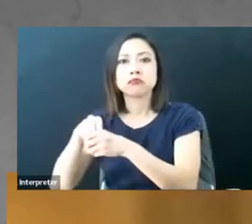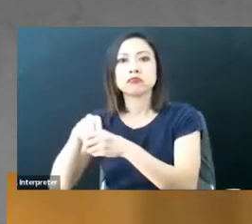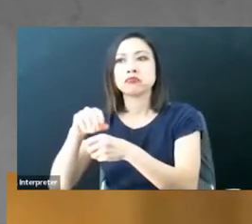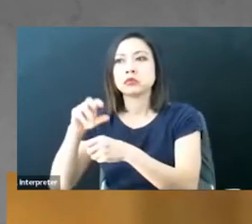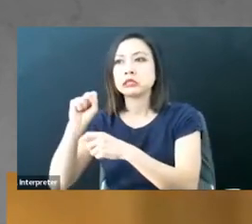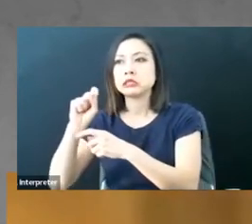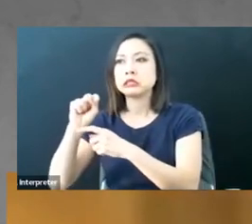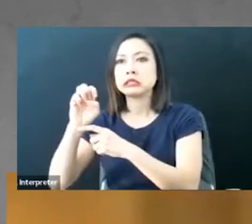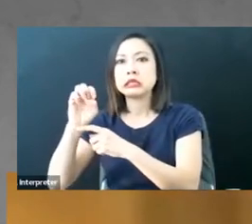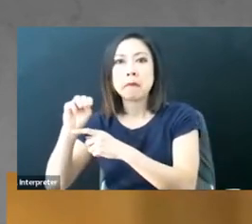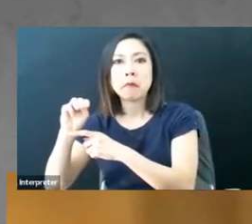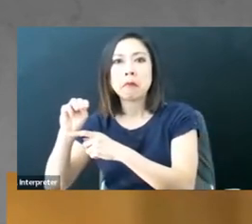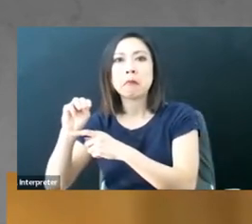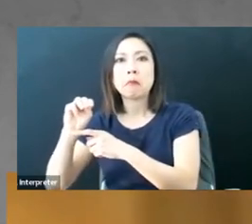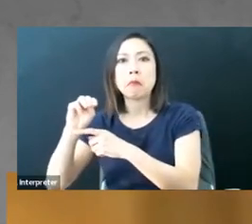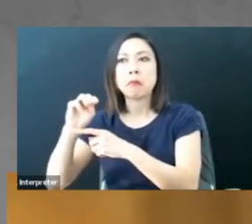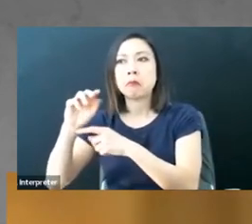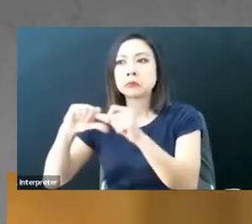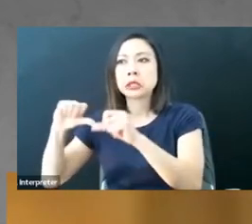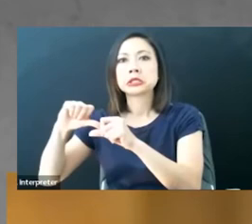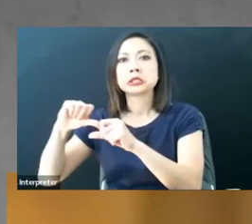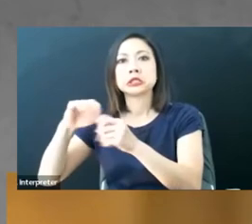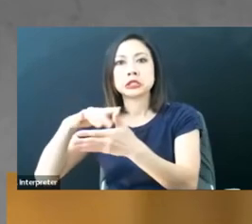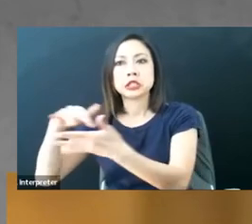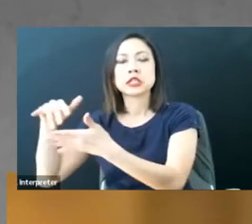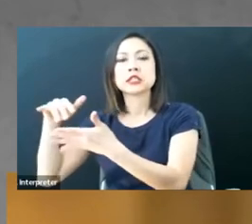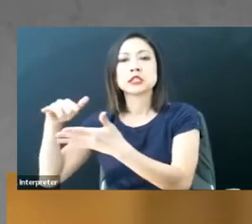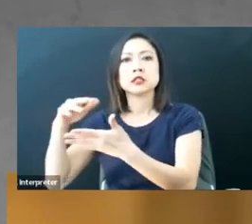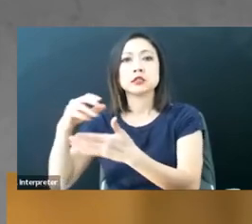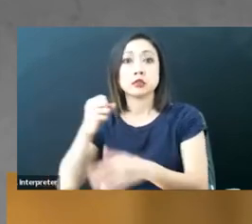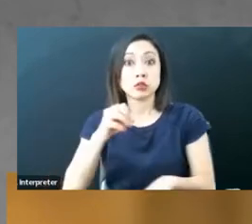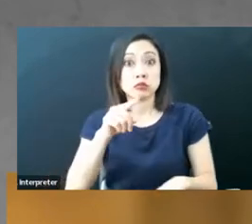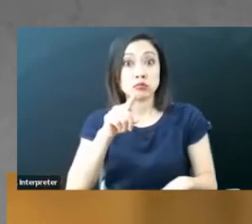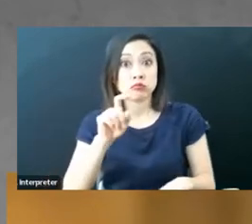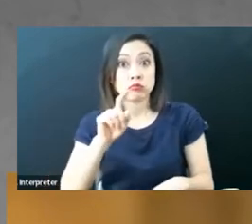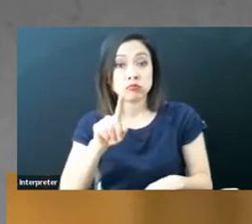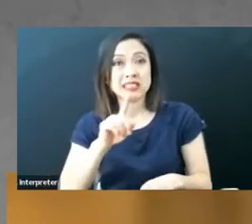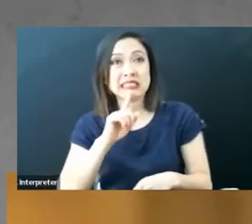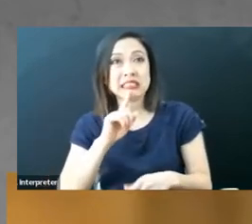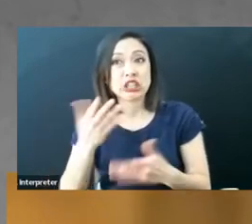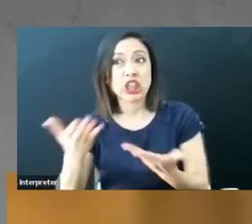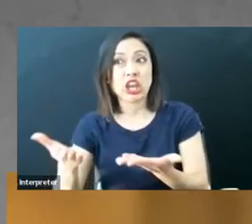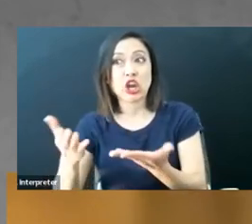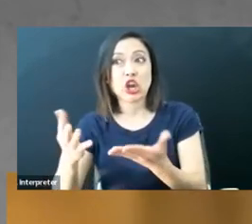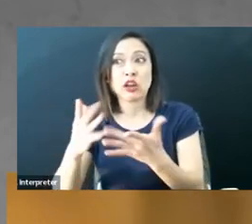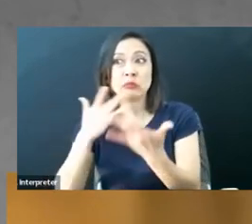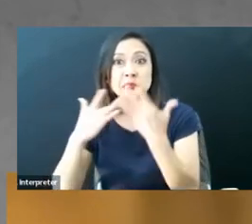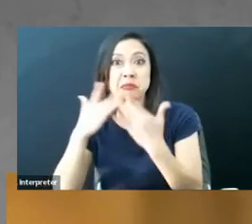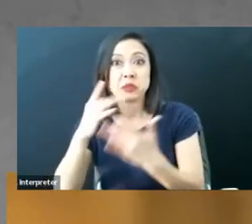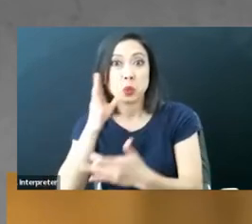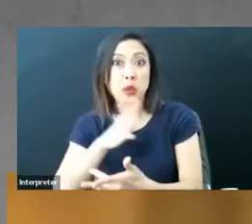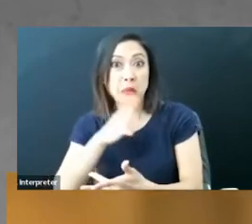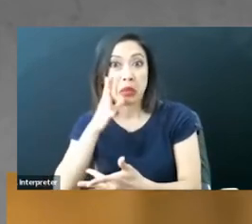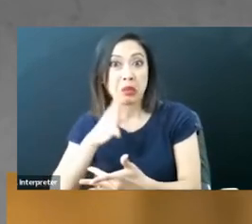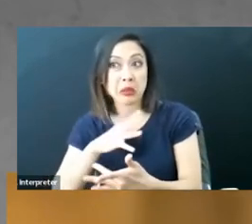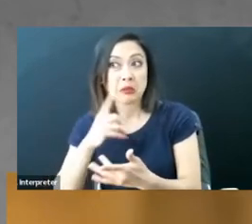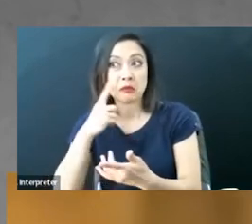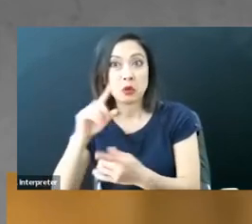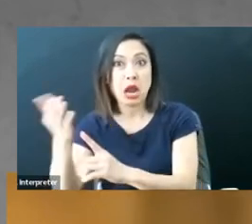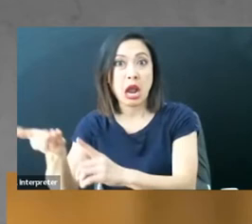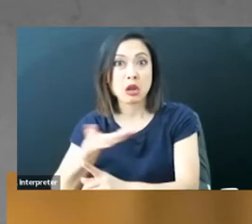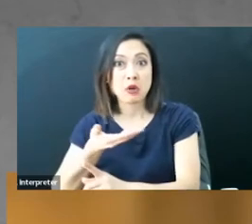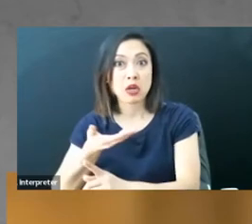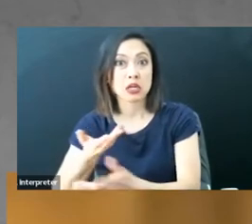studies and so on? Is there a dearth of women? I think the excuse there aren't enough.